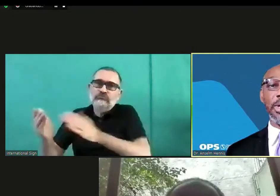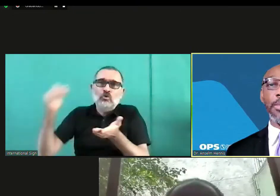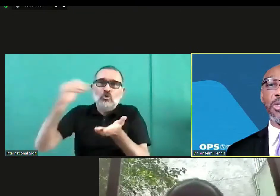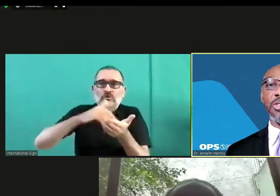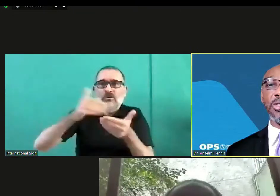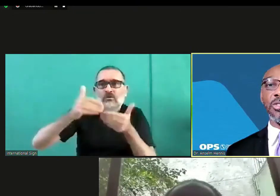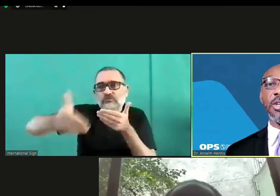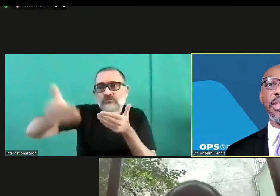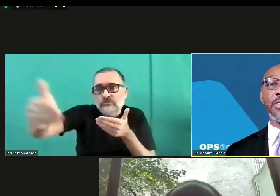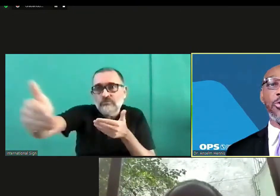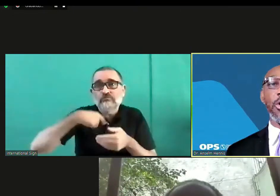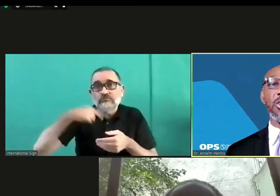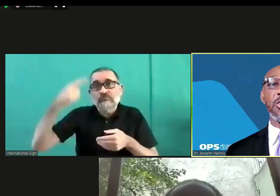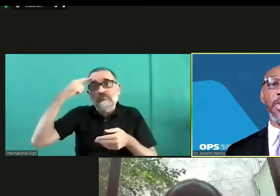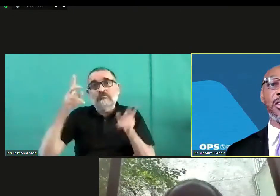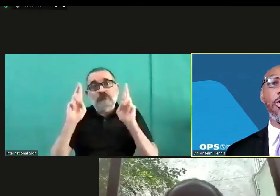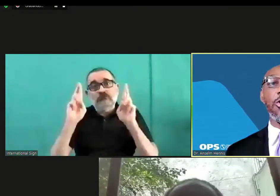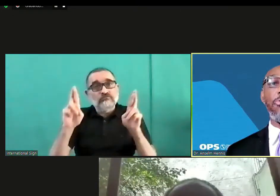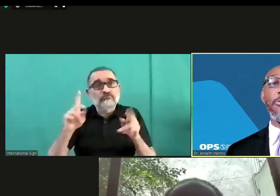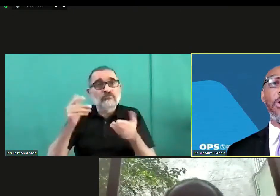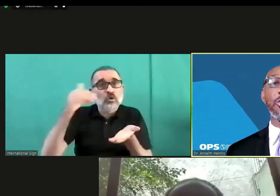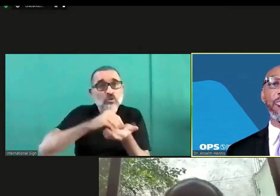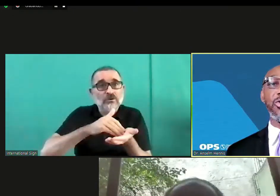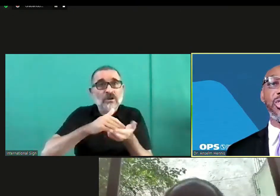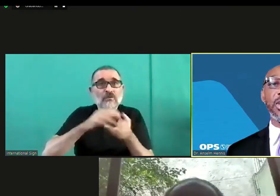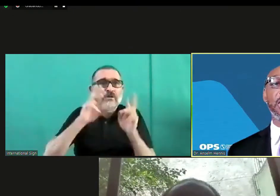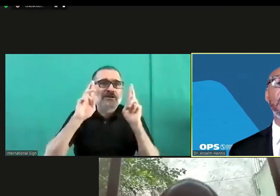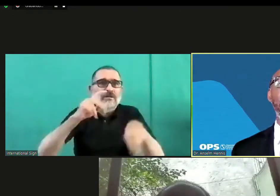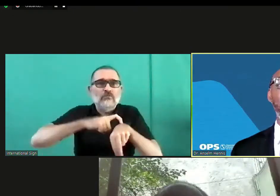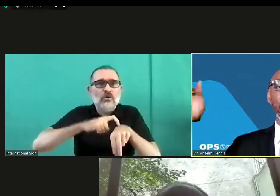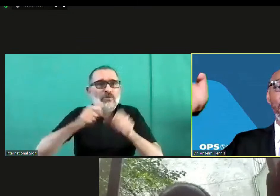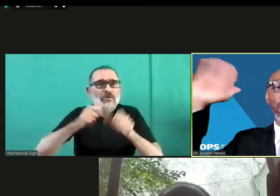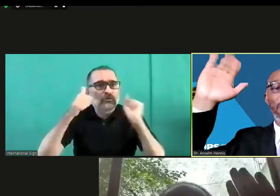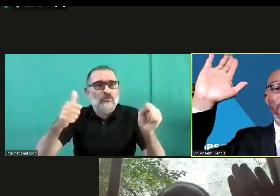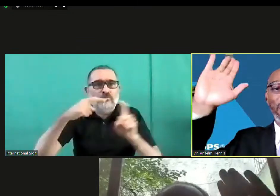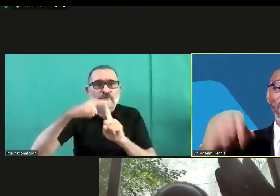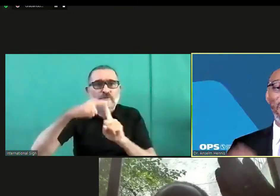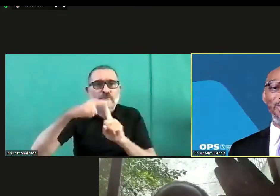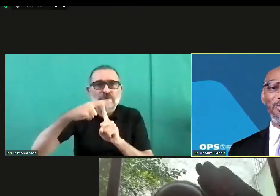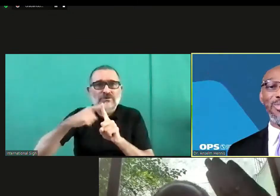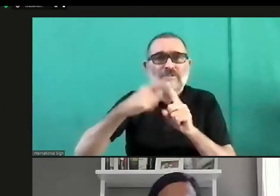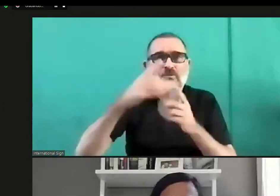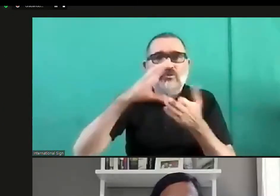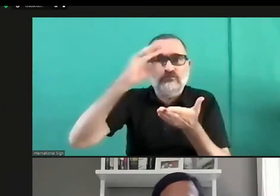tackling non-communicable diseases. Thanks for your participation. Really very much appreciated. Thank you.